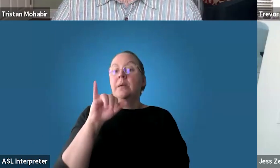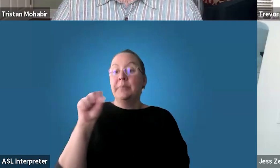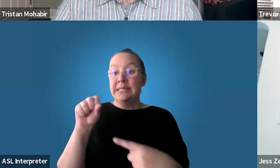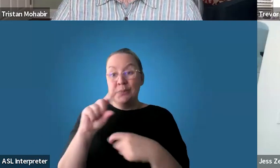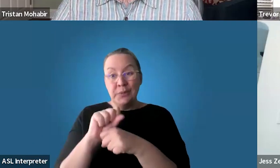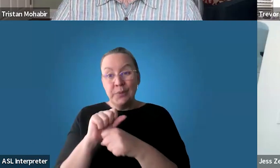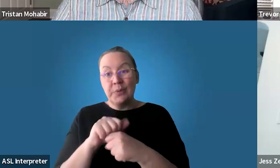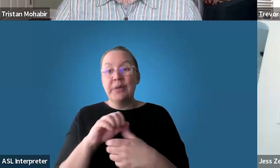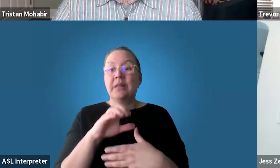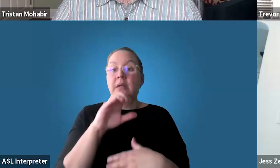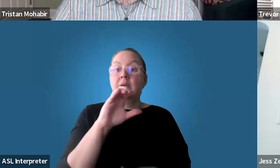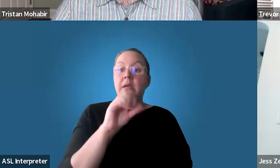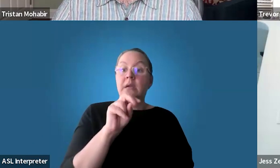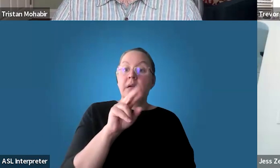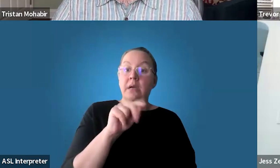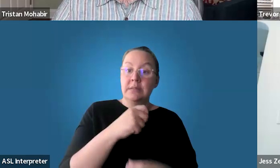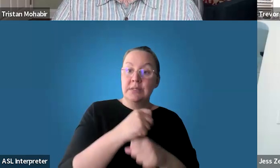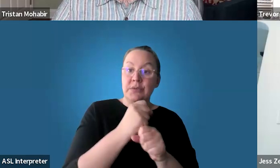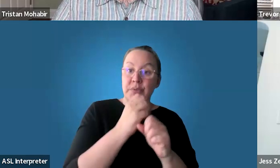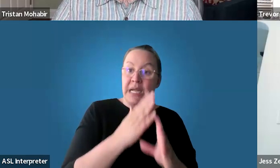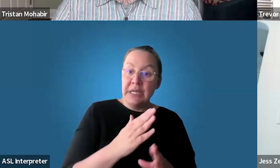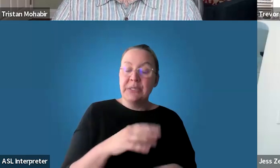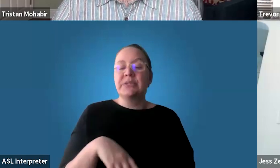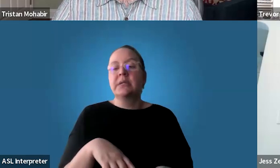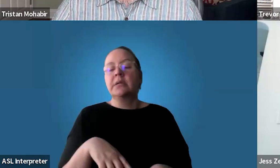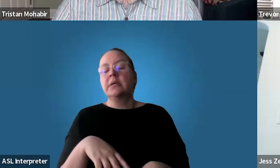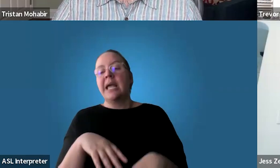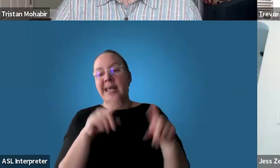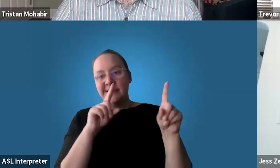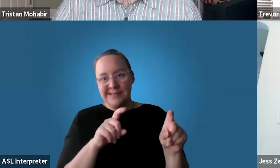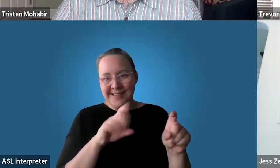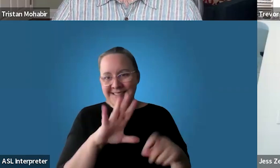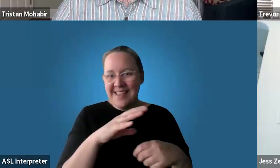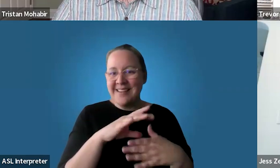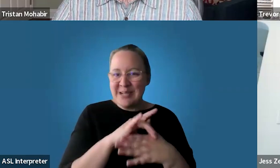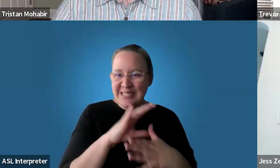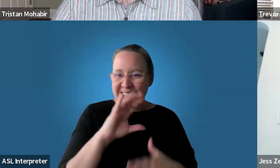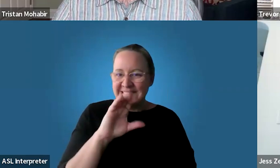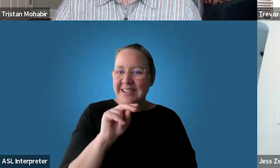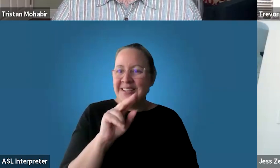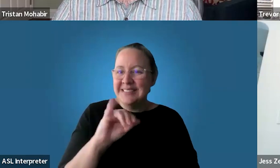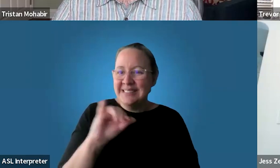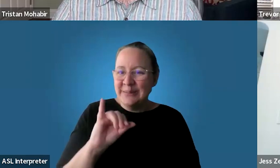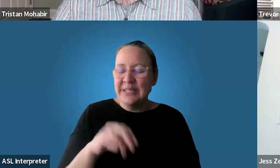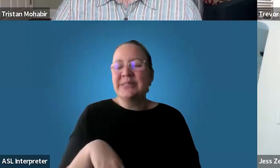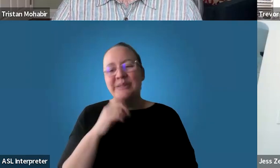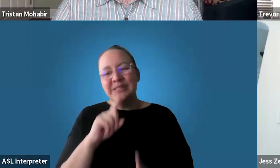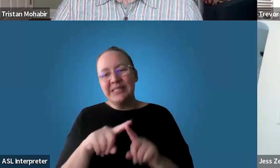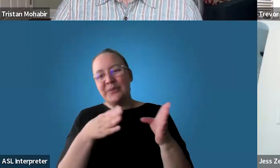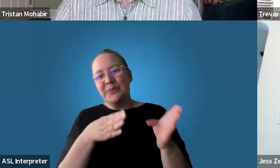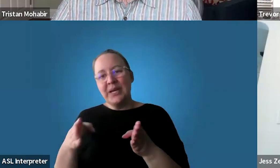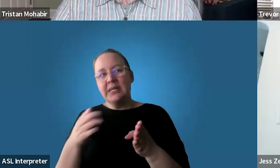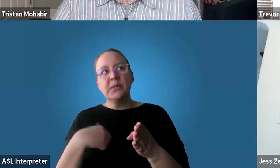work with content creators to create content and test that content. And so there are ways in which I